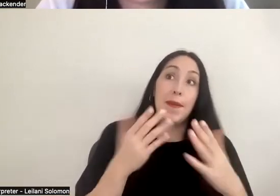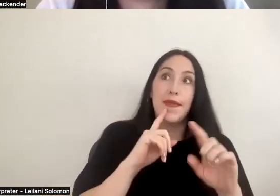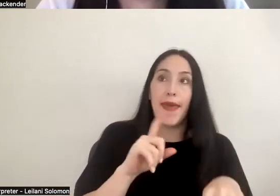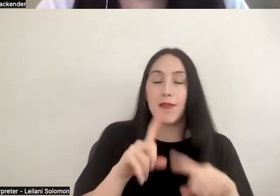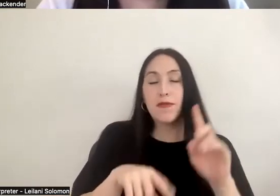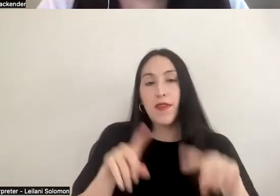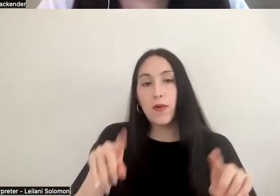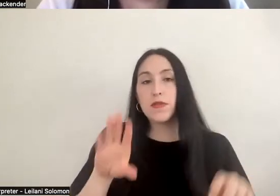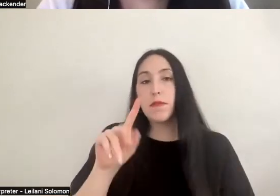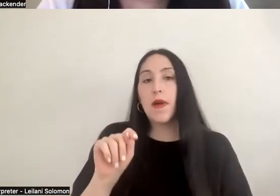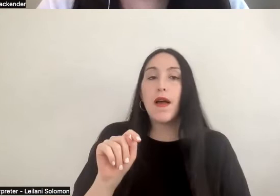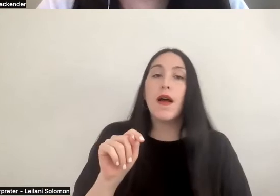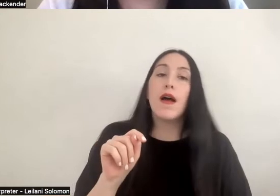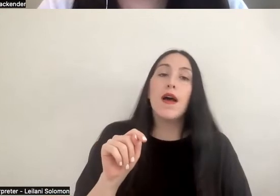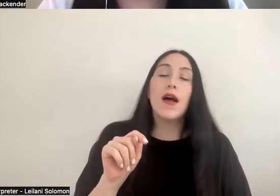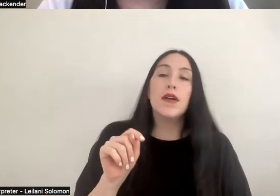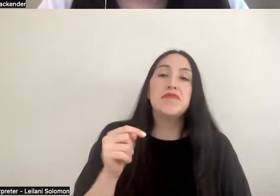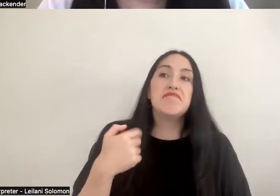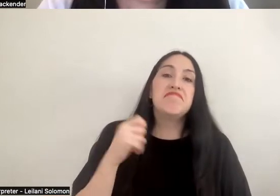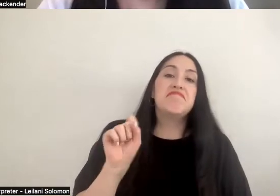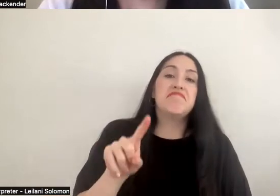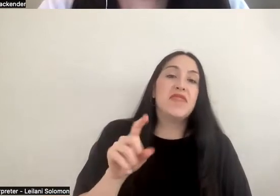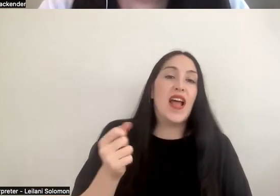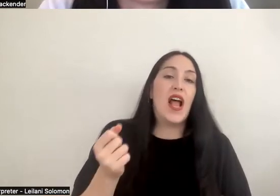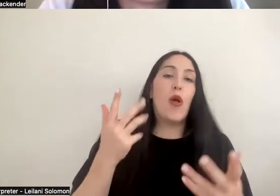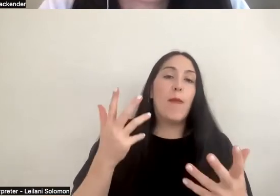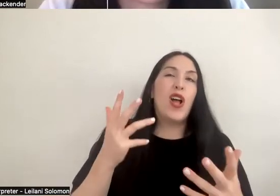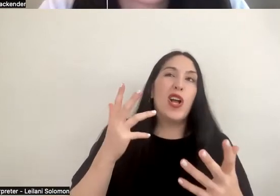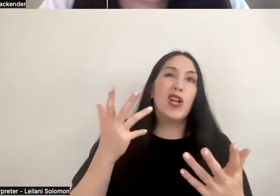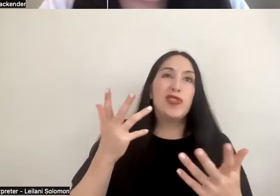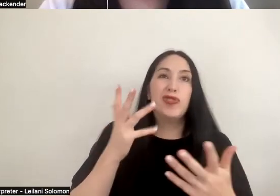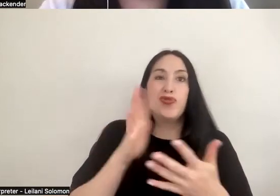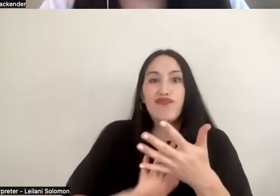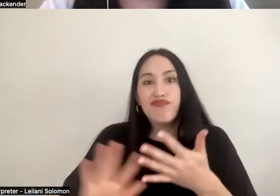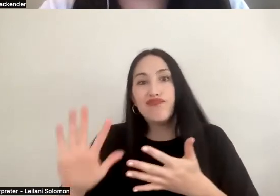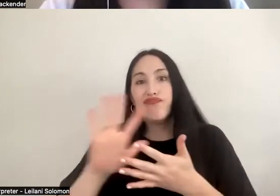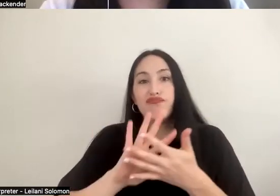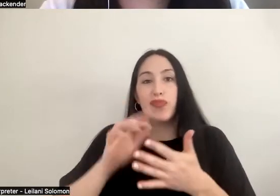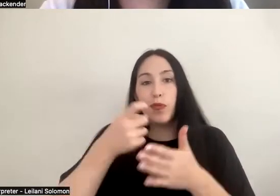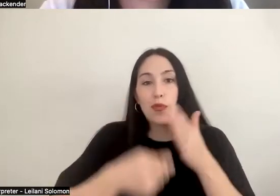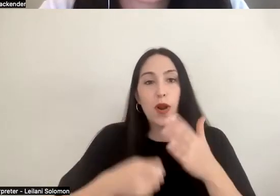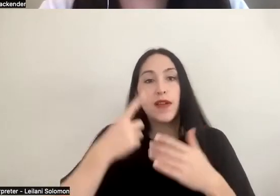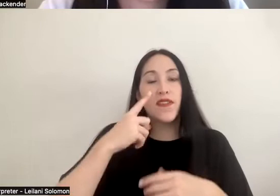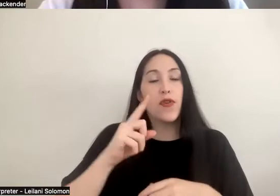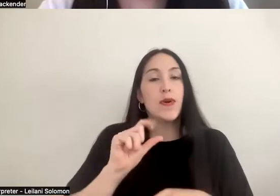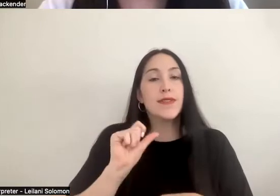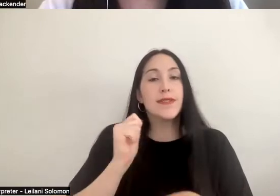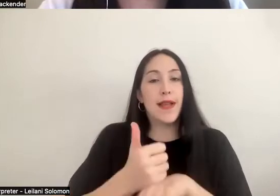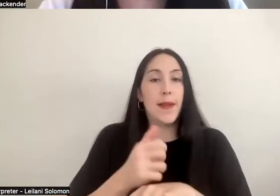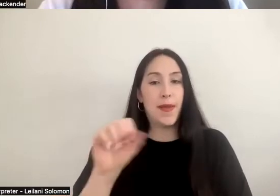expect to pay for an attorney to set up a trust? Is there some sort of ballpark range? Yeah,